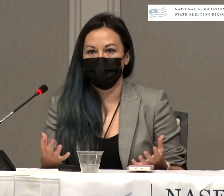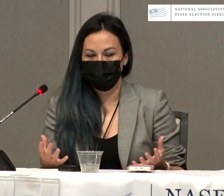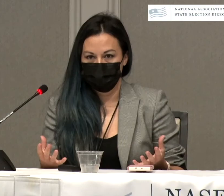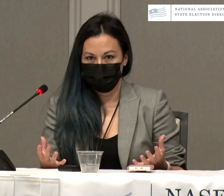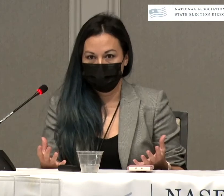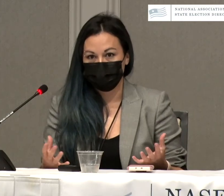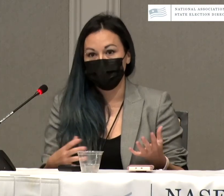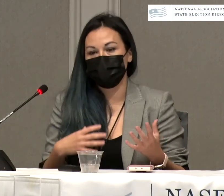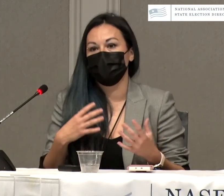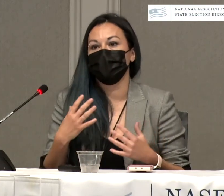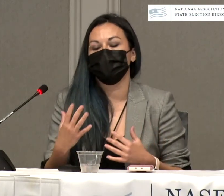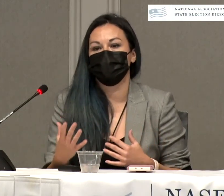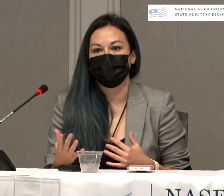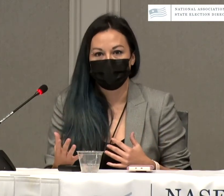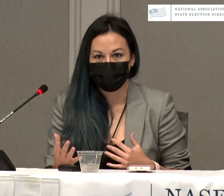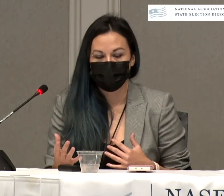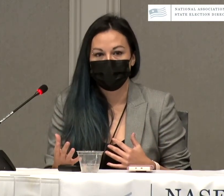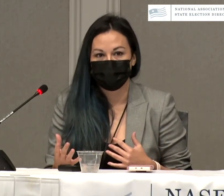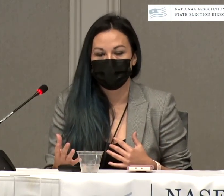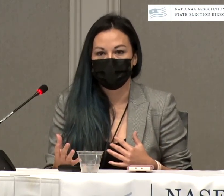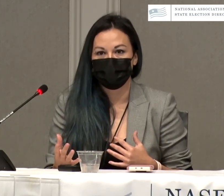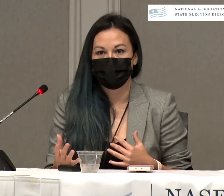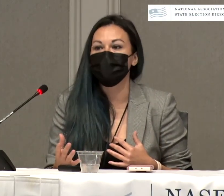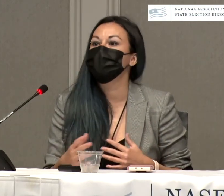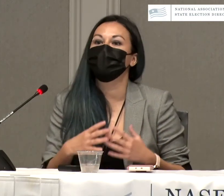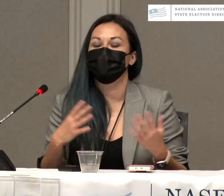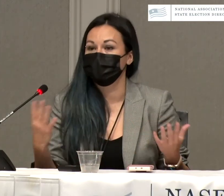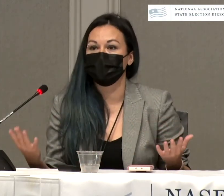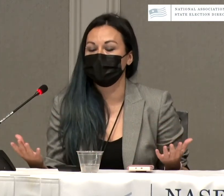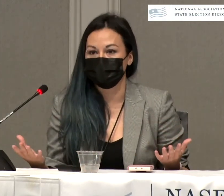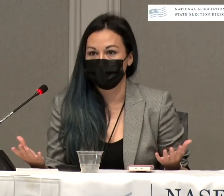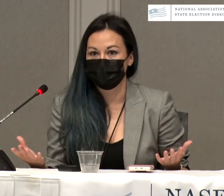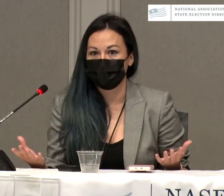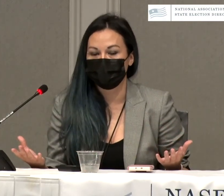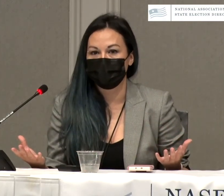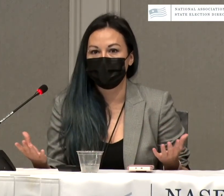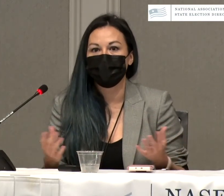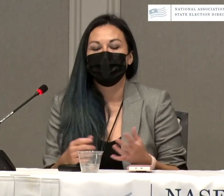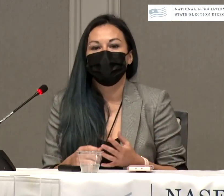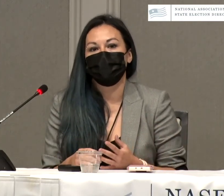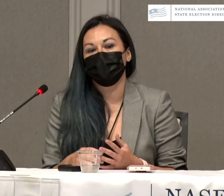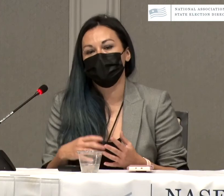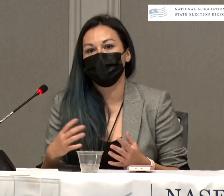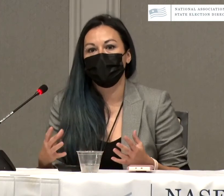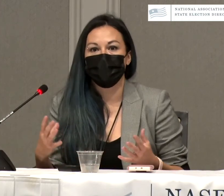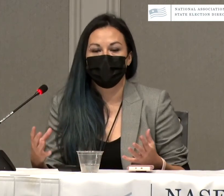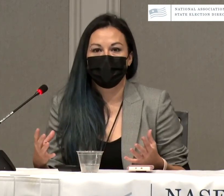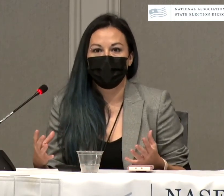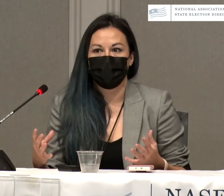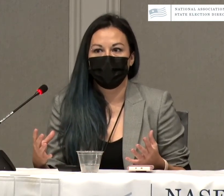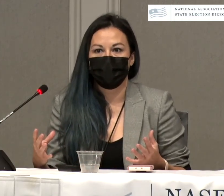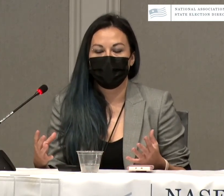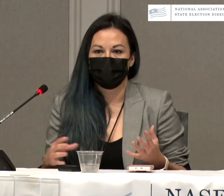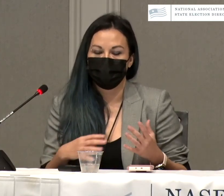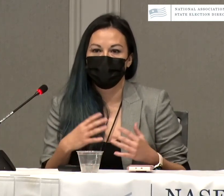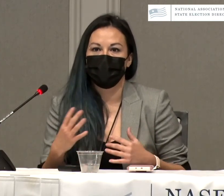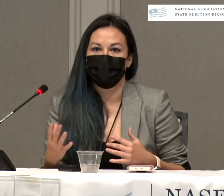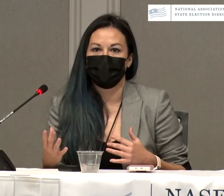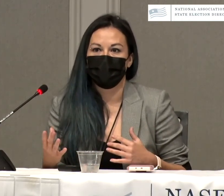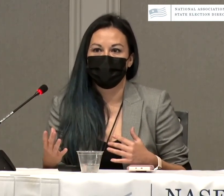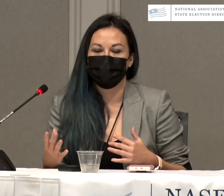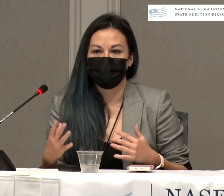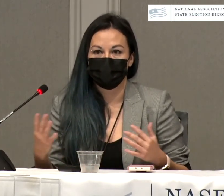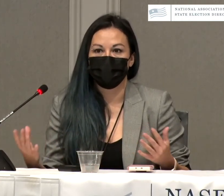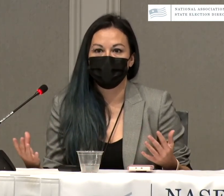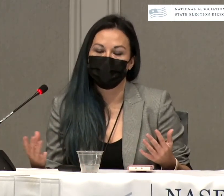language i don't think american sign language is often considered a language in its own right but then also when we look at how it originated